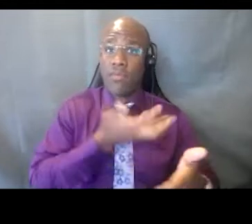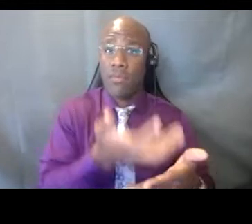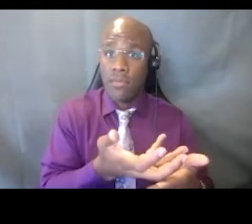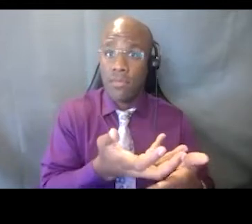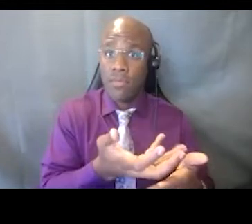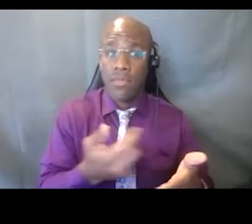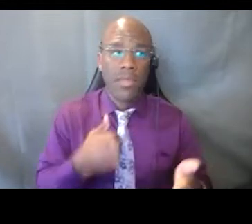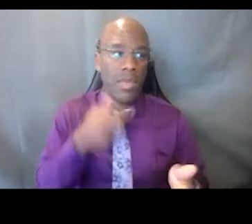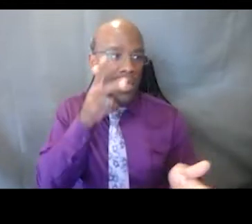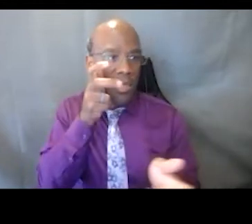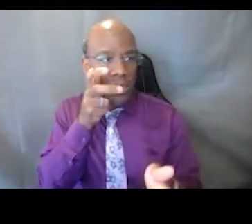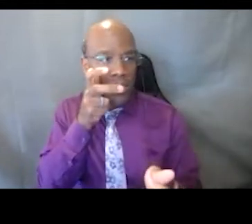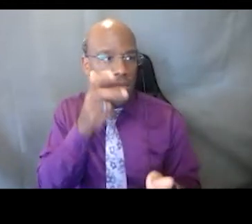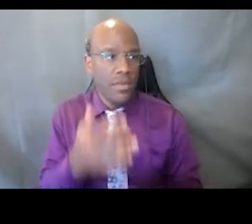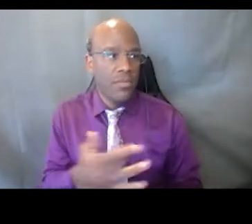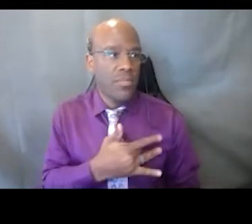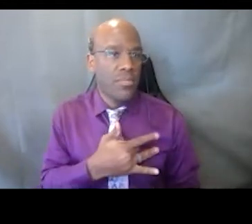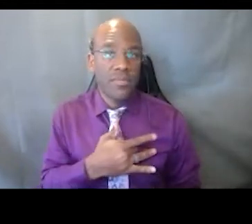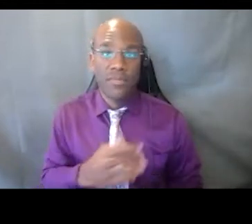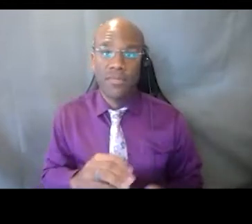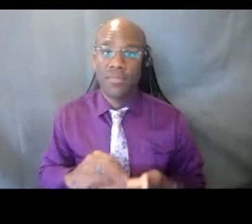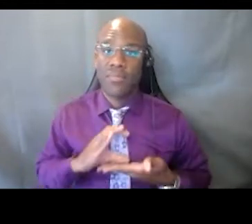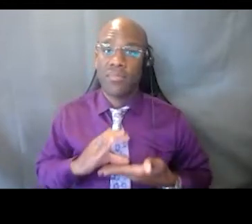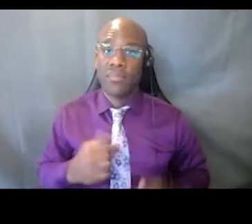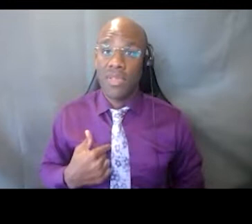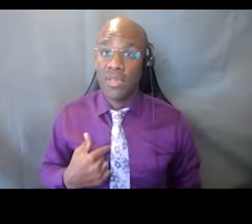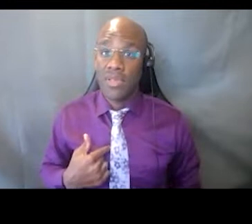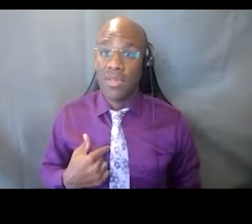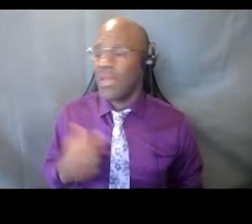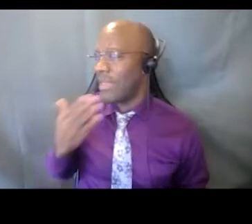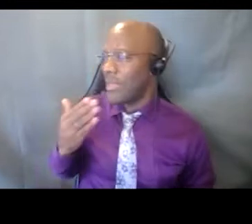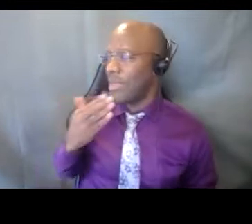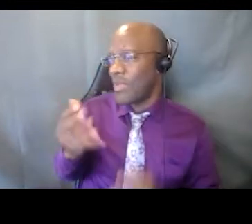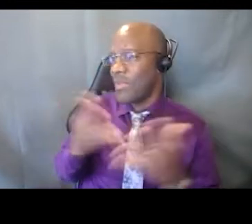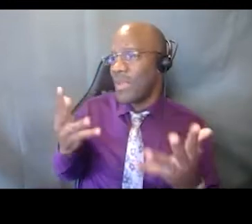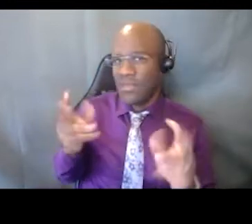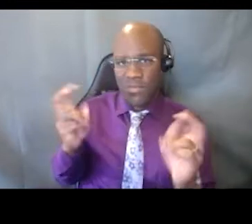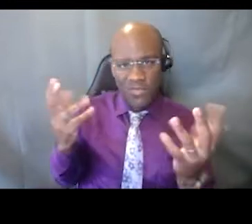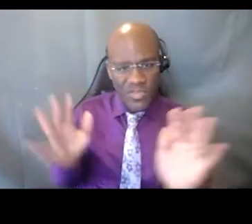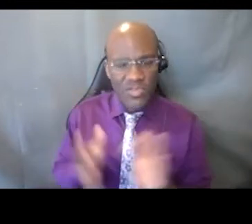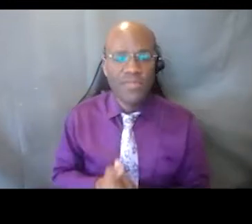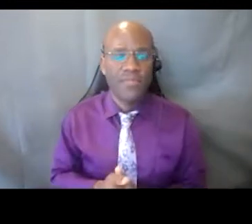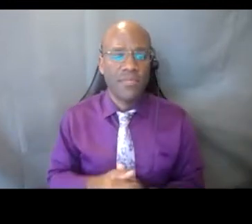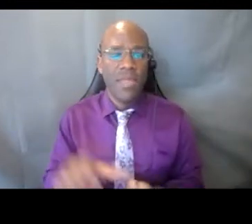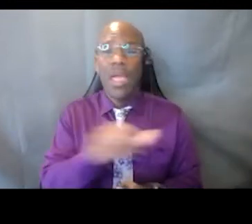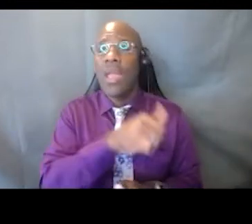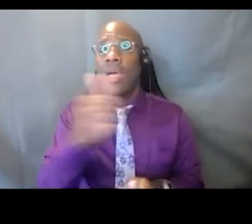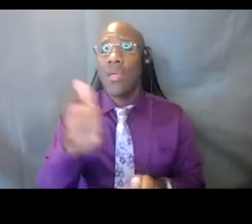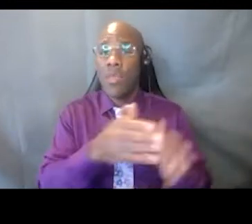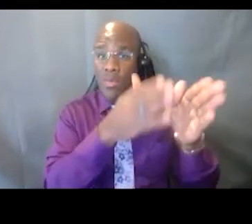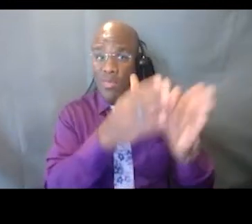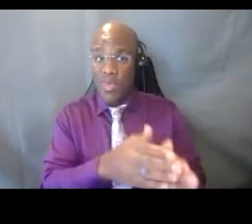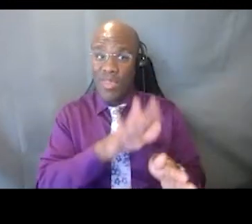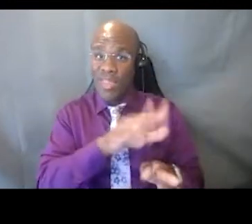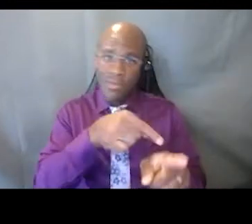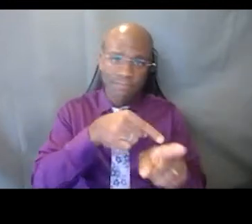Thank you so much, Benita. And another capital and another body of work that I pulled into this